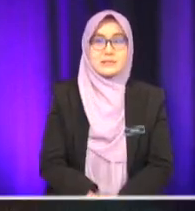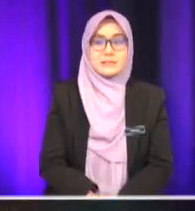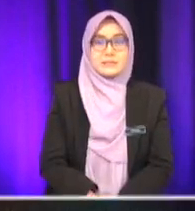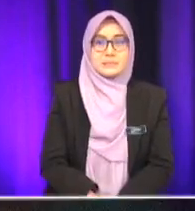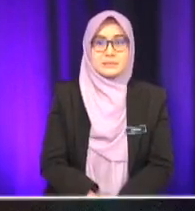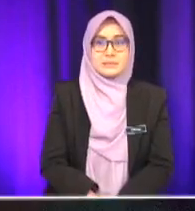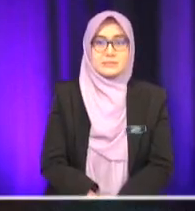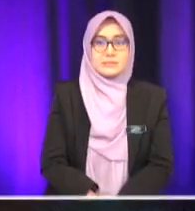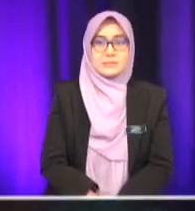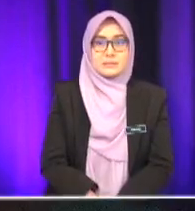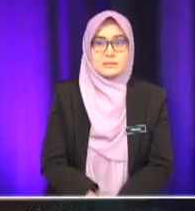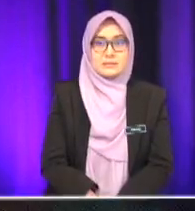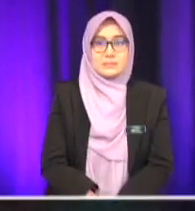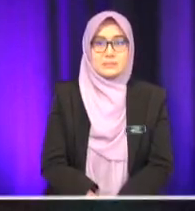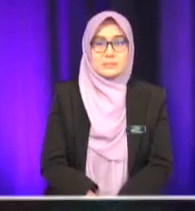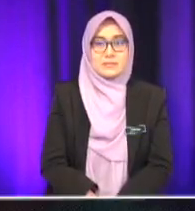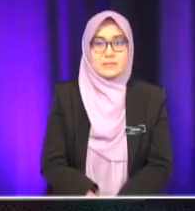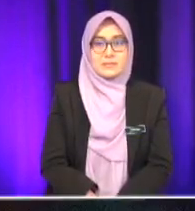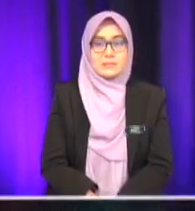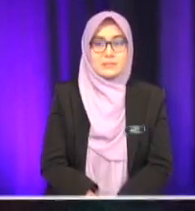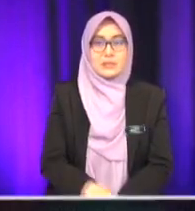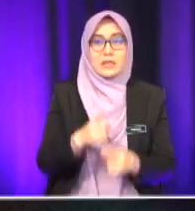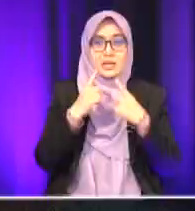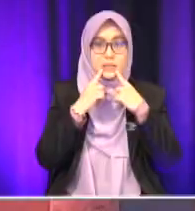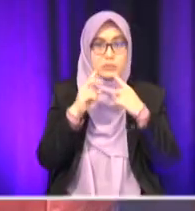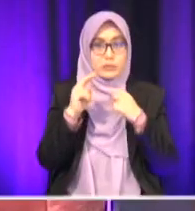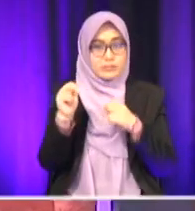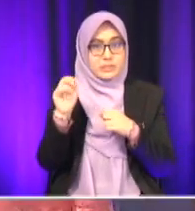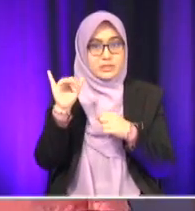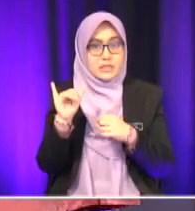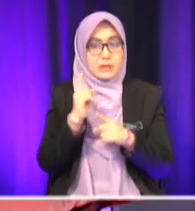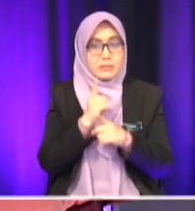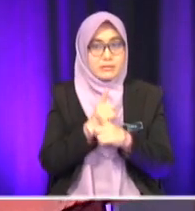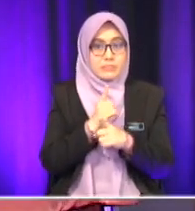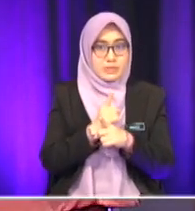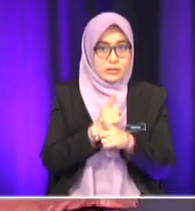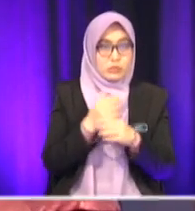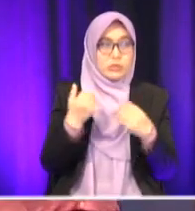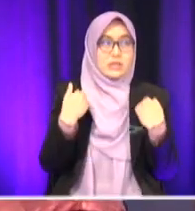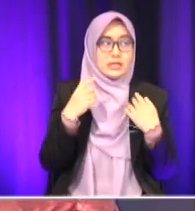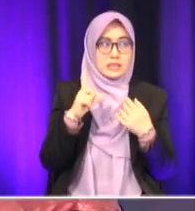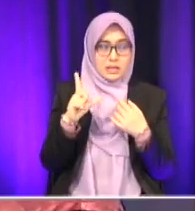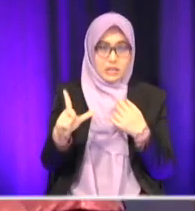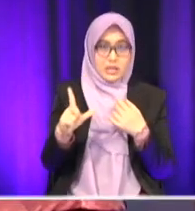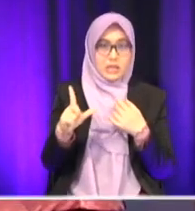the correct answer will be, I really tried to focus on all the